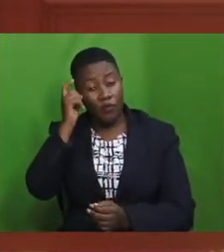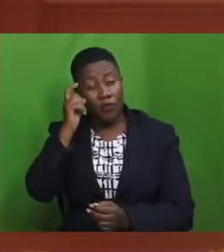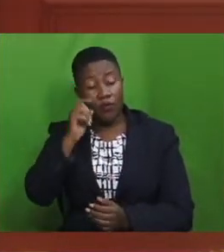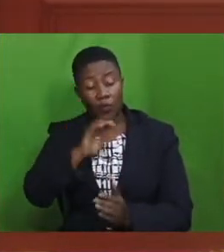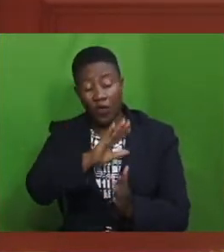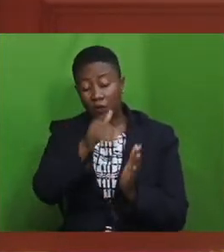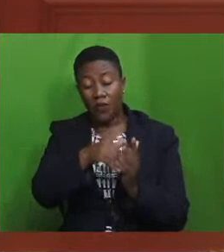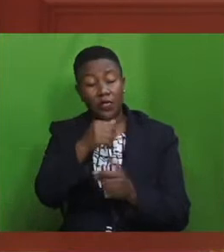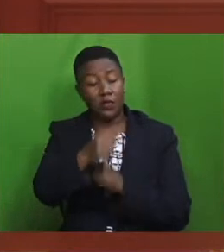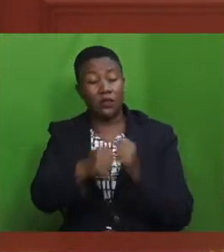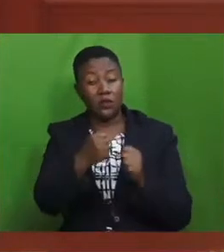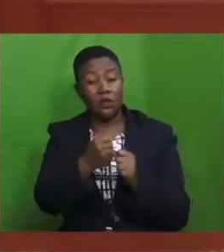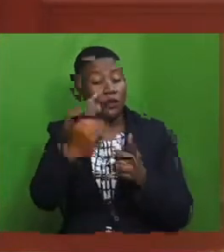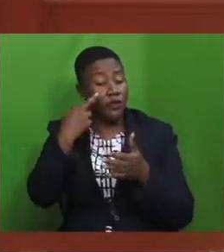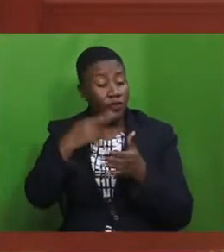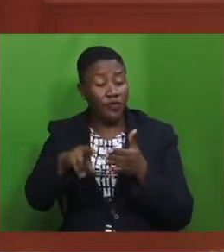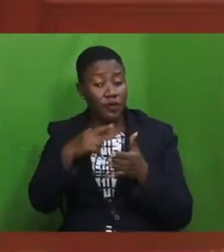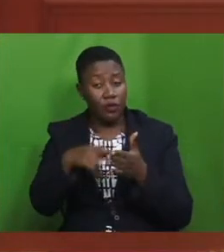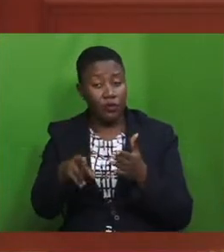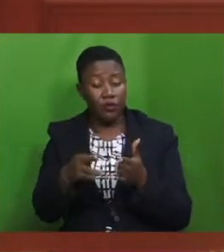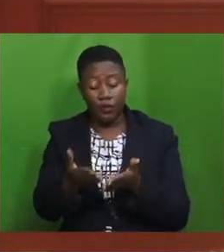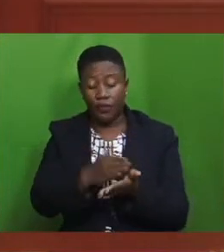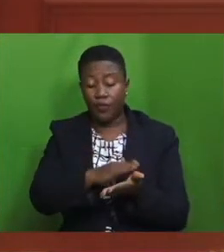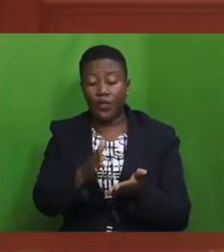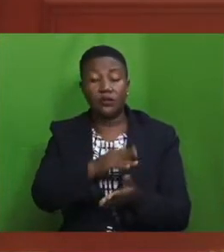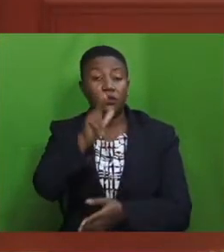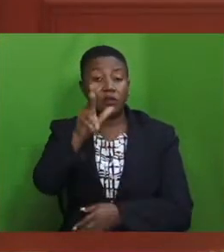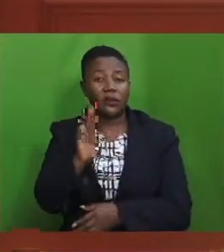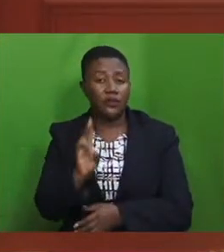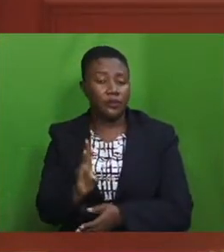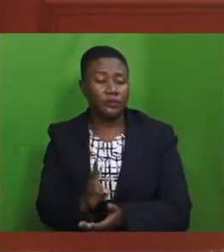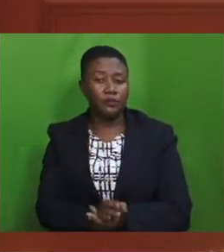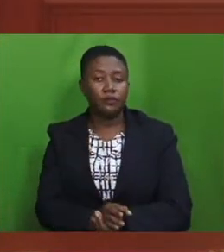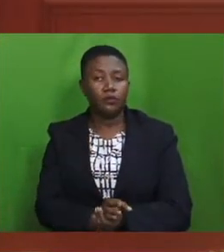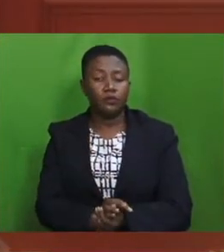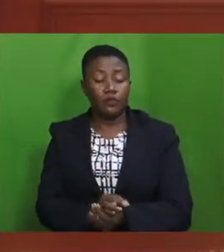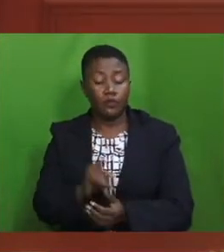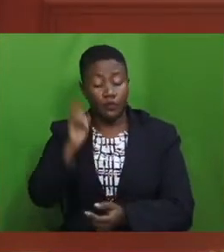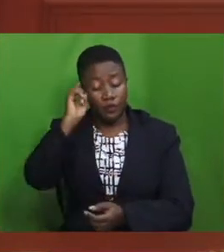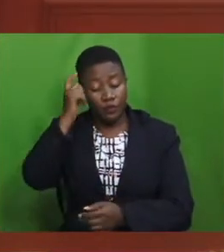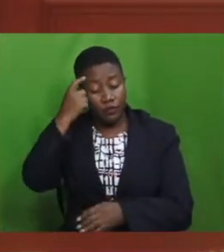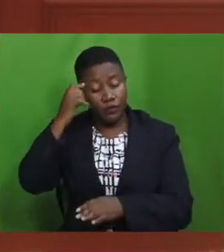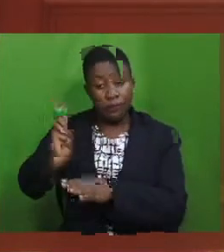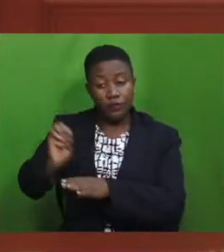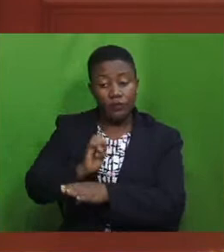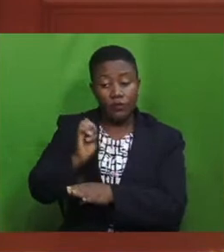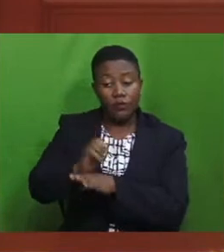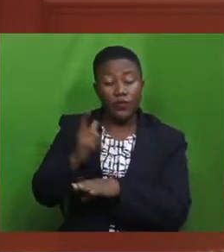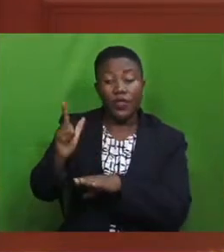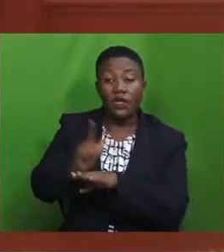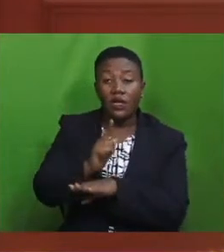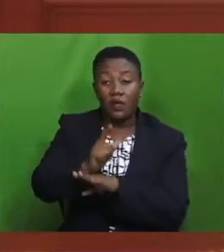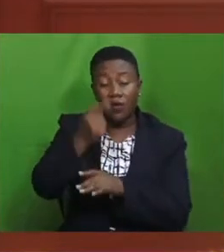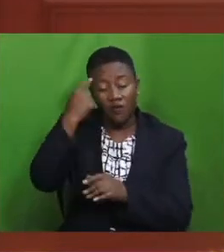media review, page 37, government employers and organized labor for the